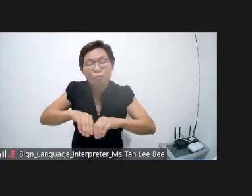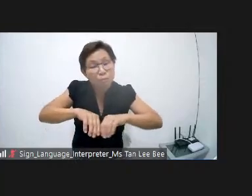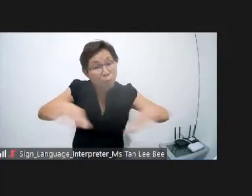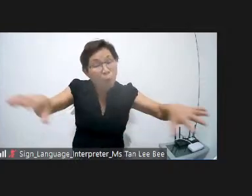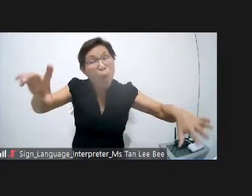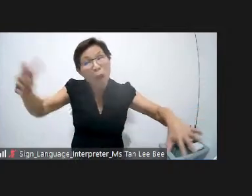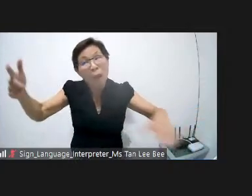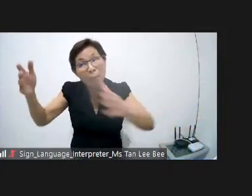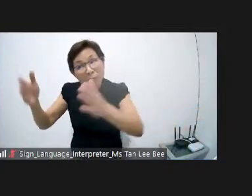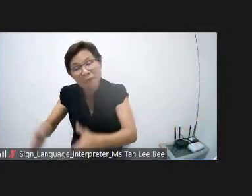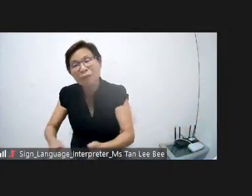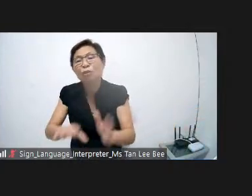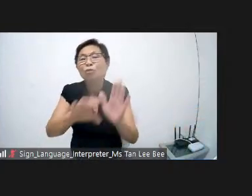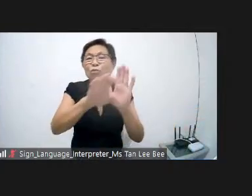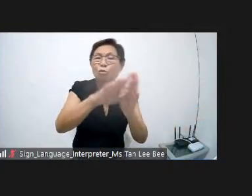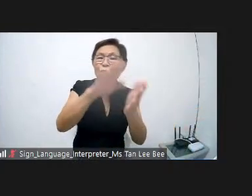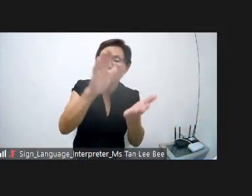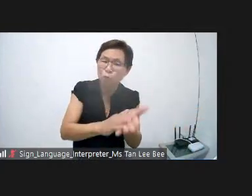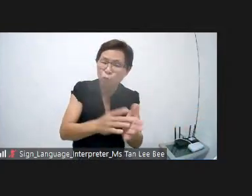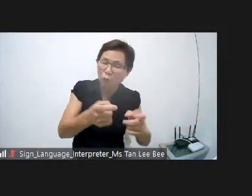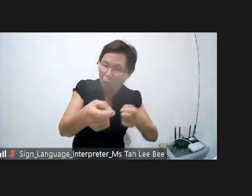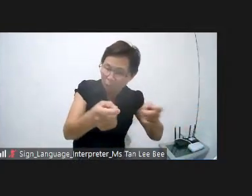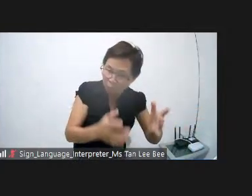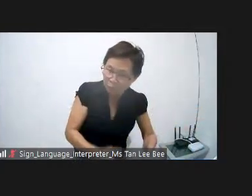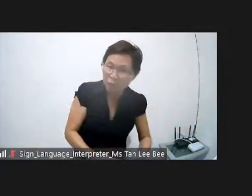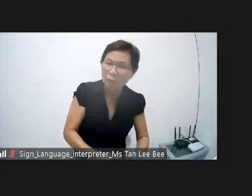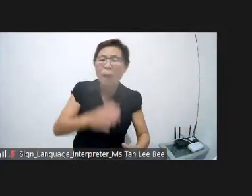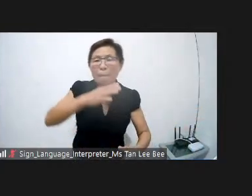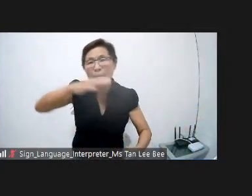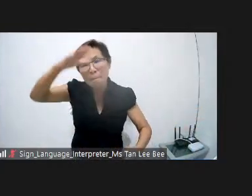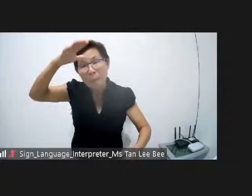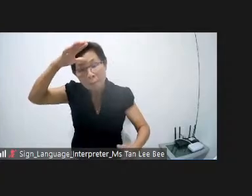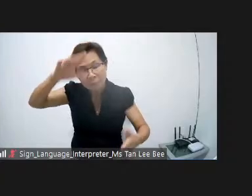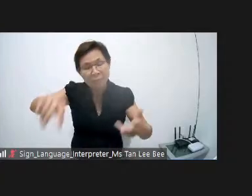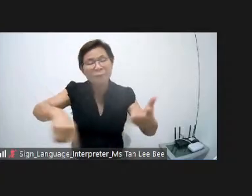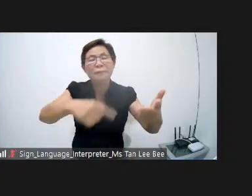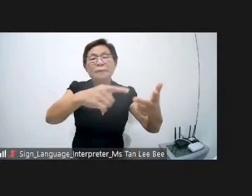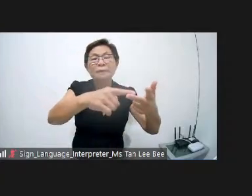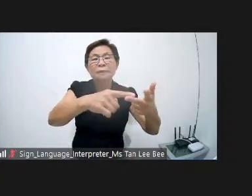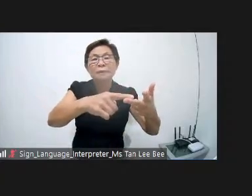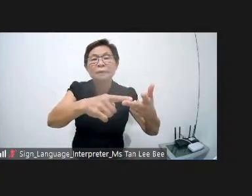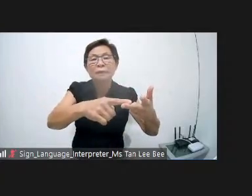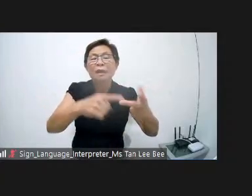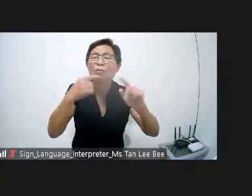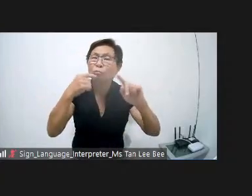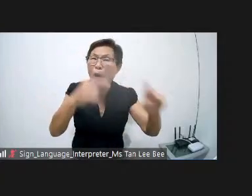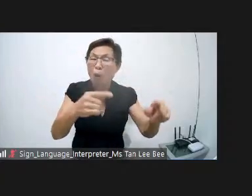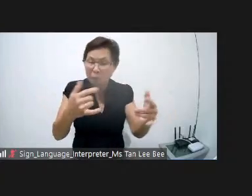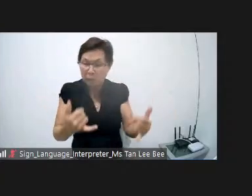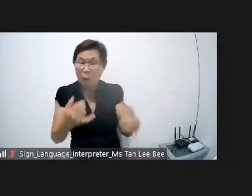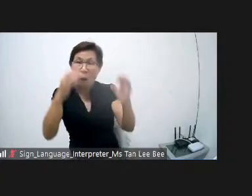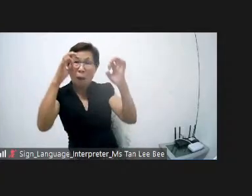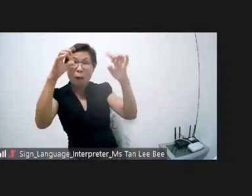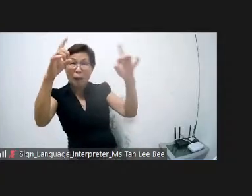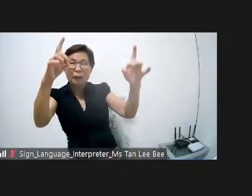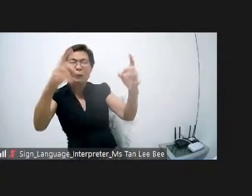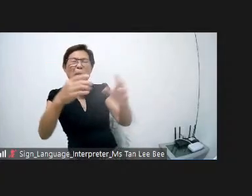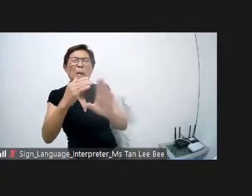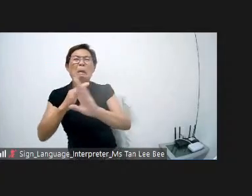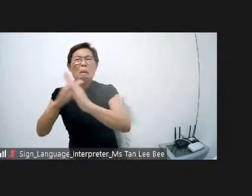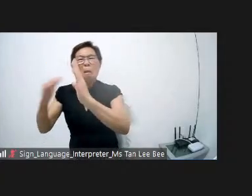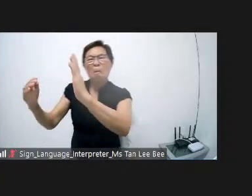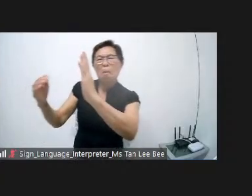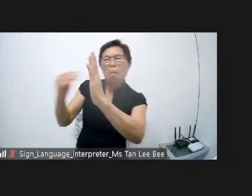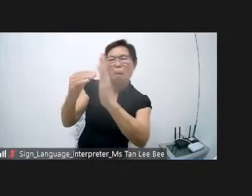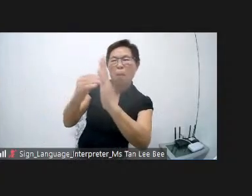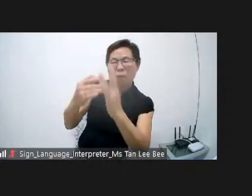as the school administrators, parents or caregivers, in response to the current education hurdles that we all